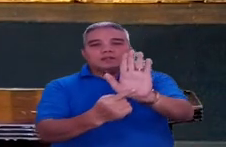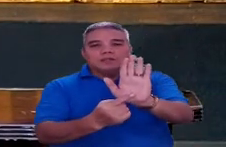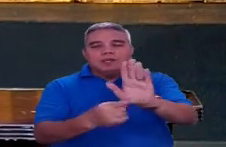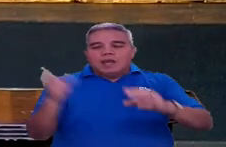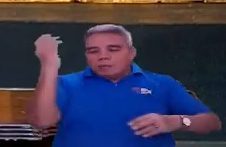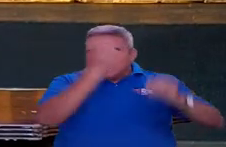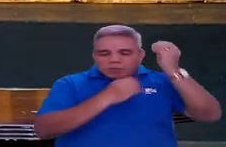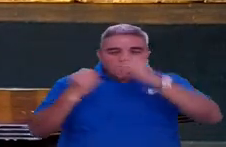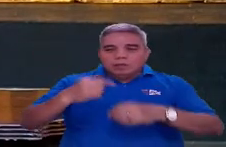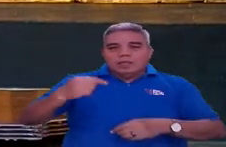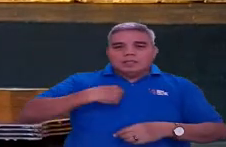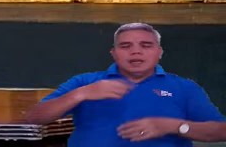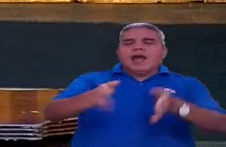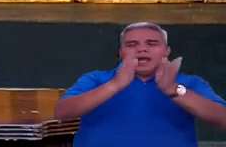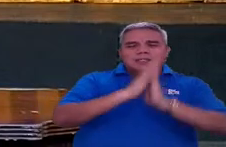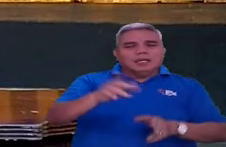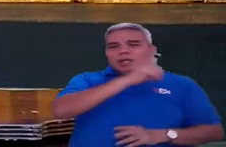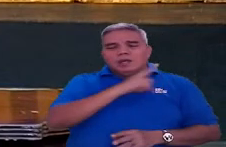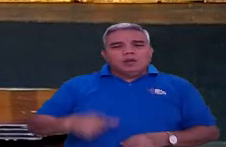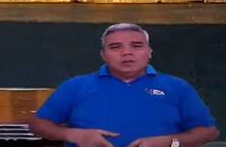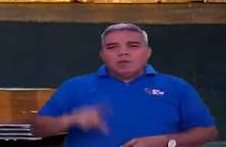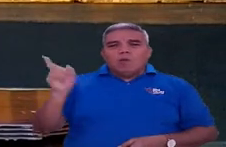no struggle. Right away he said, Lord,